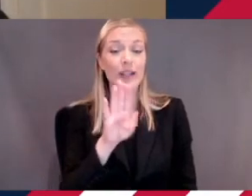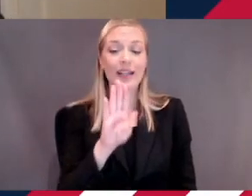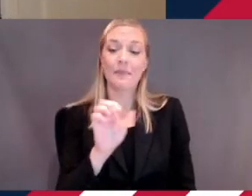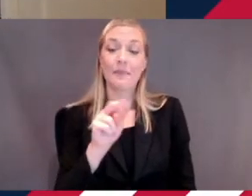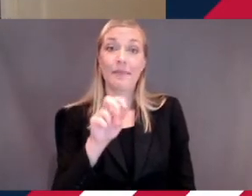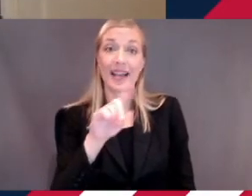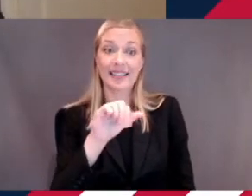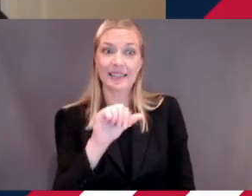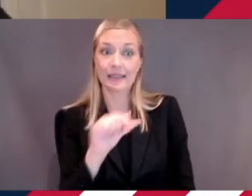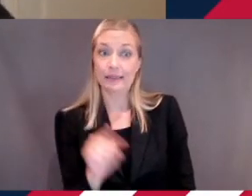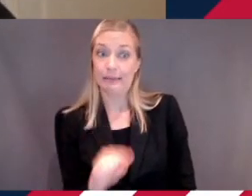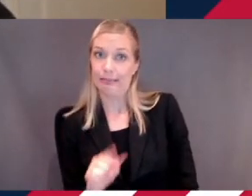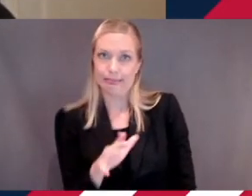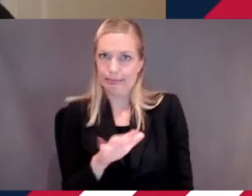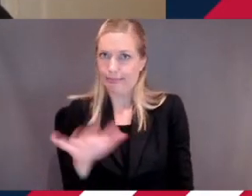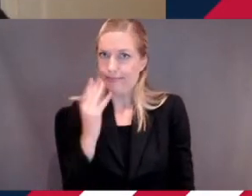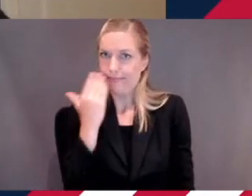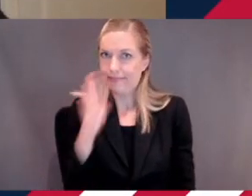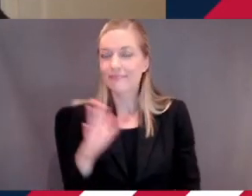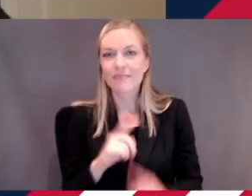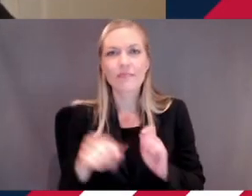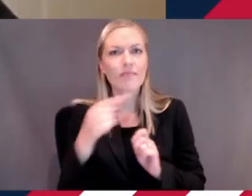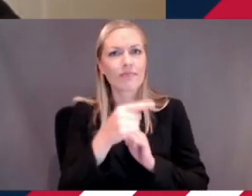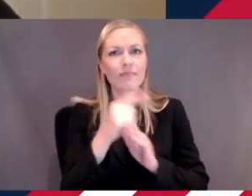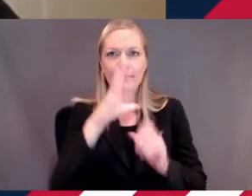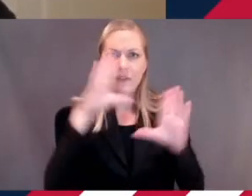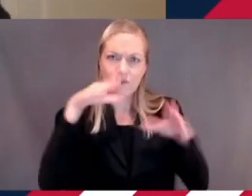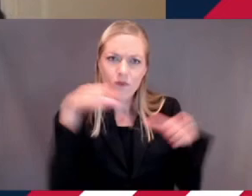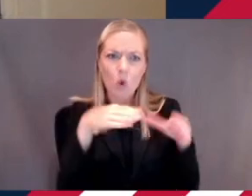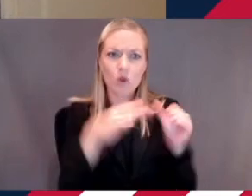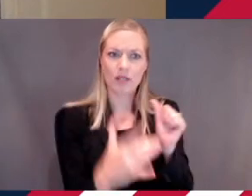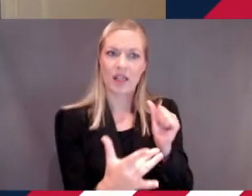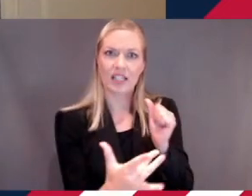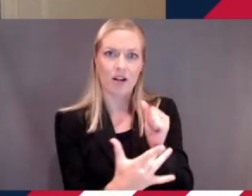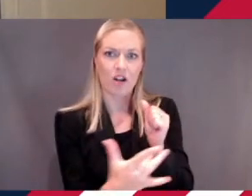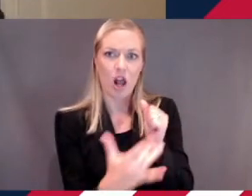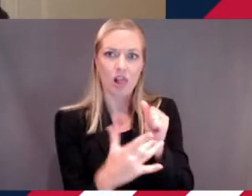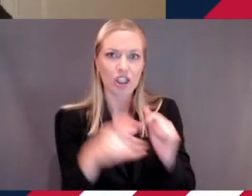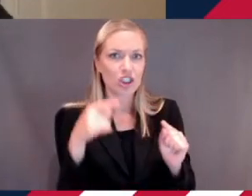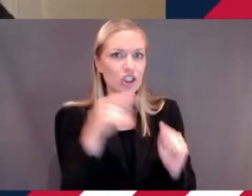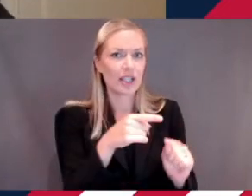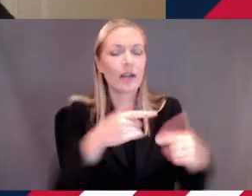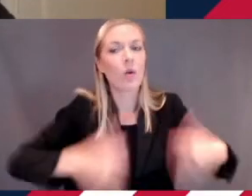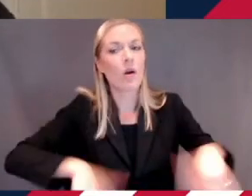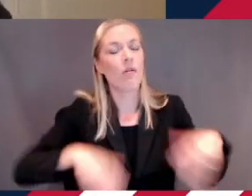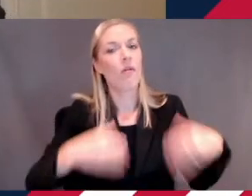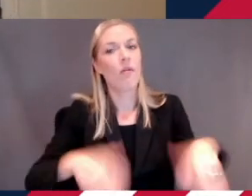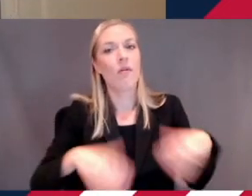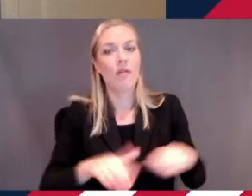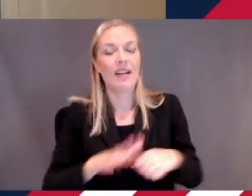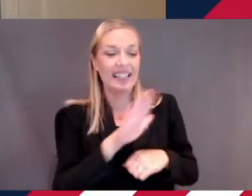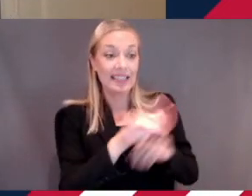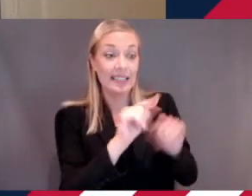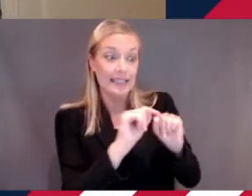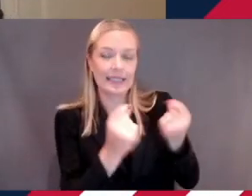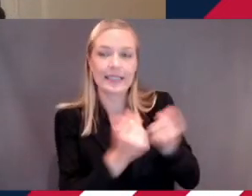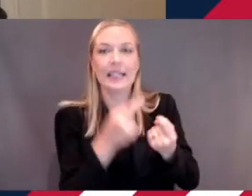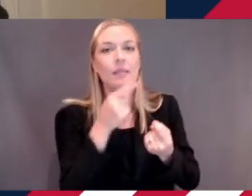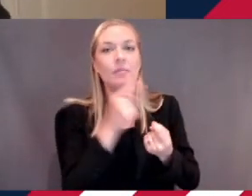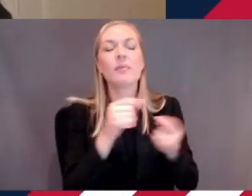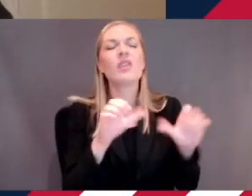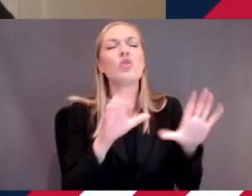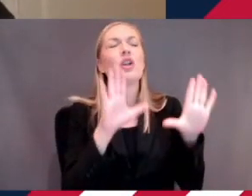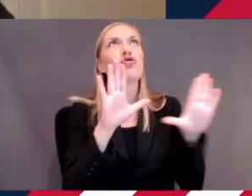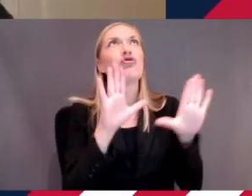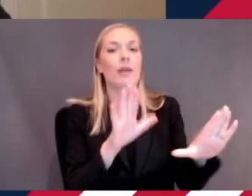as well as technology relating to the convention. Andrew and his team have been doing a great job. Our help desk has been